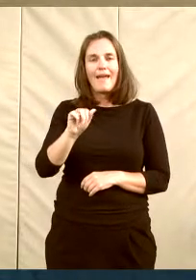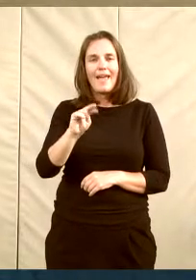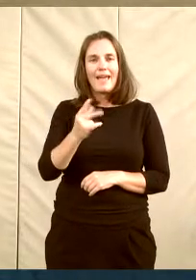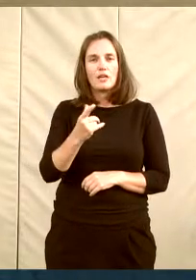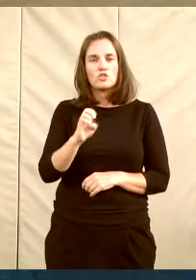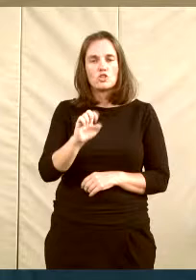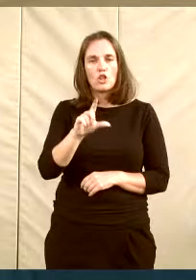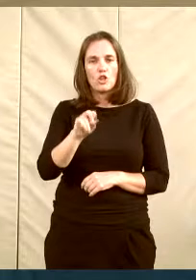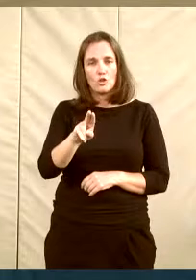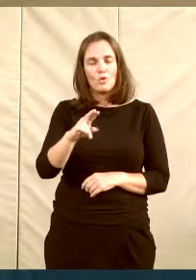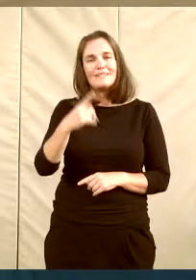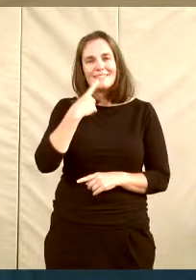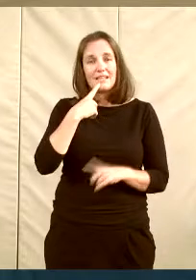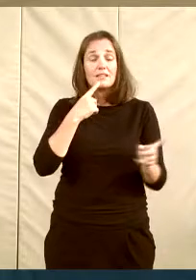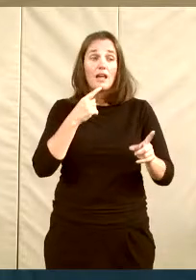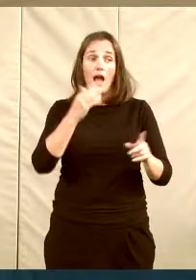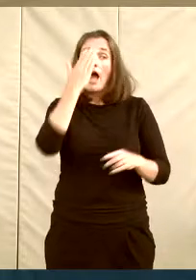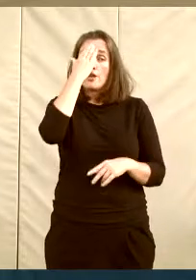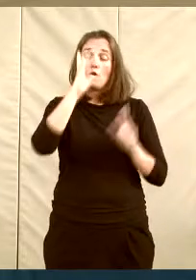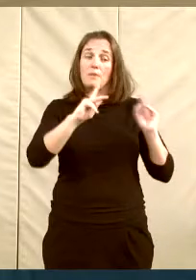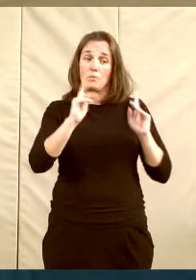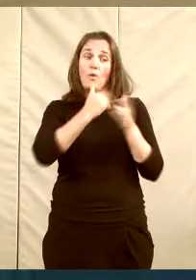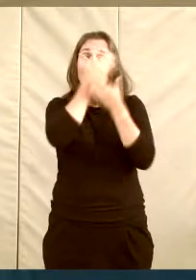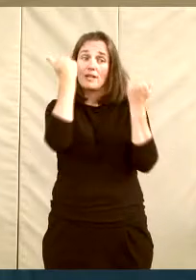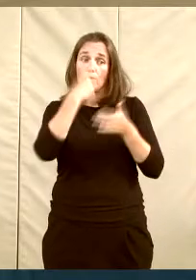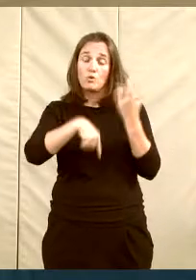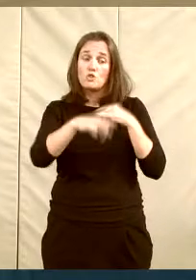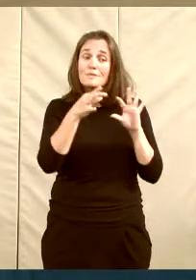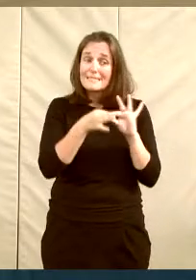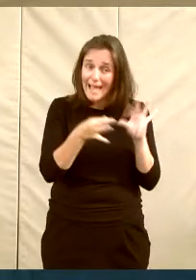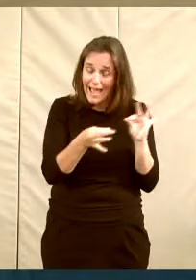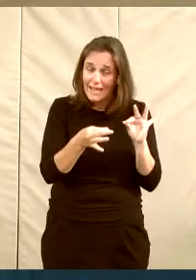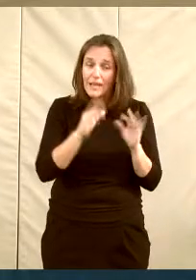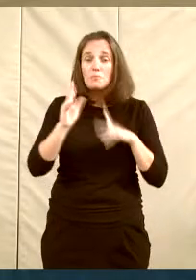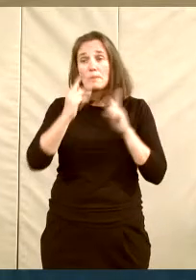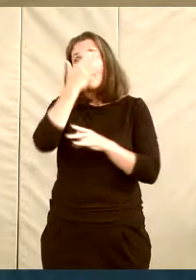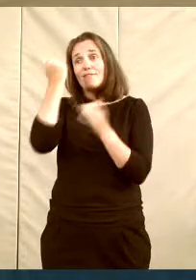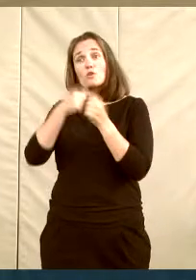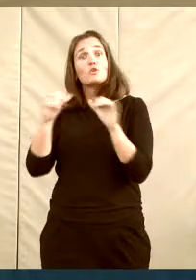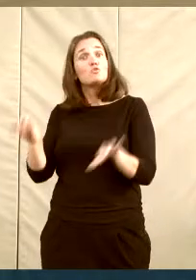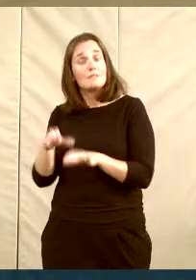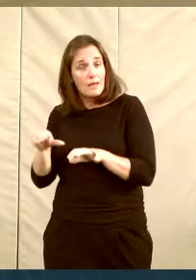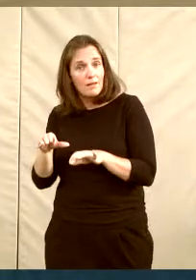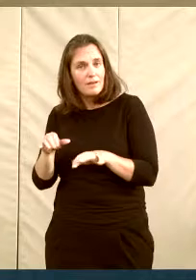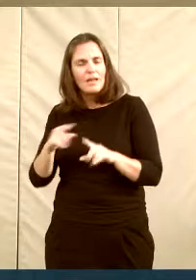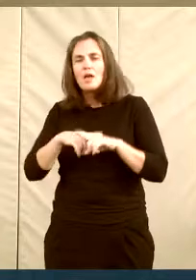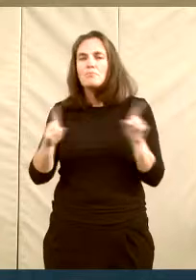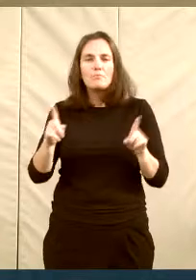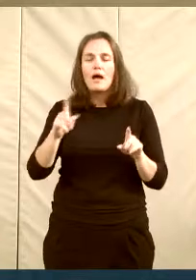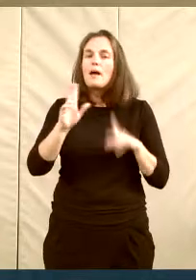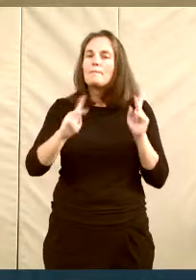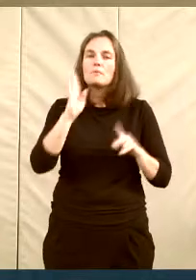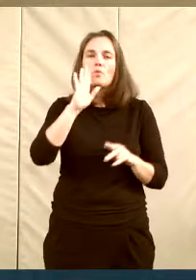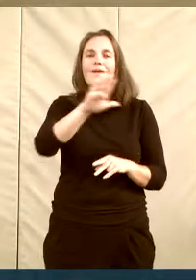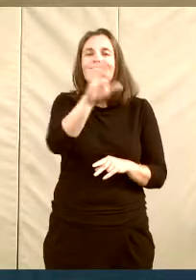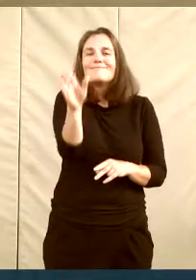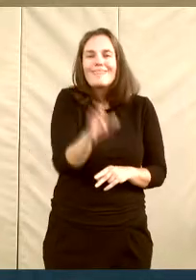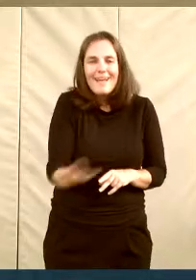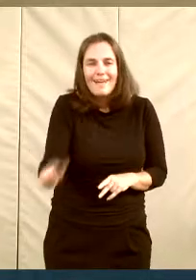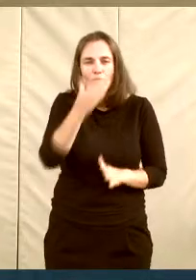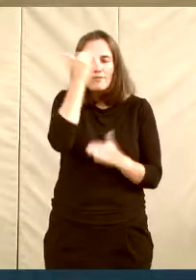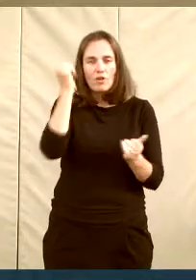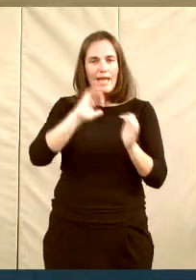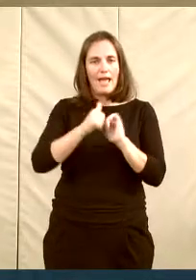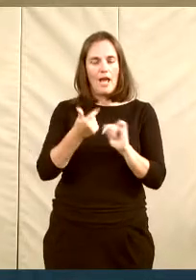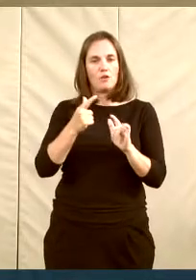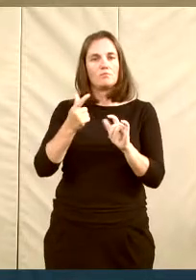will forget what you said. People will forget what you did, but people will never forget how you made them feel."